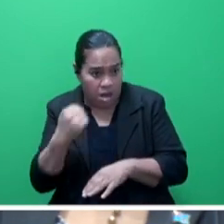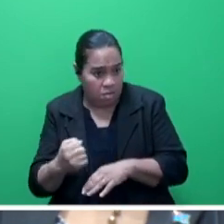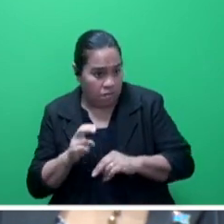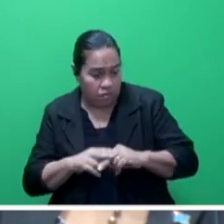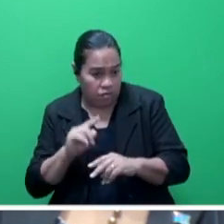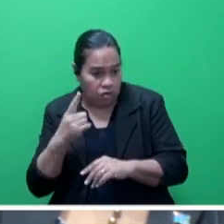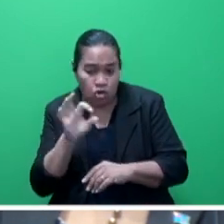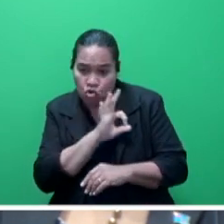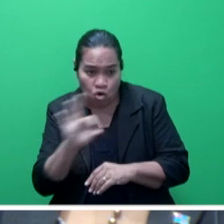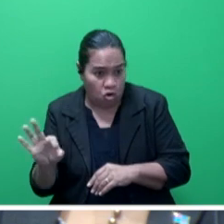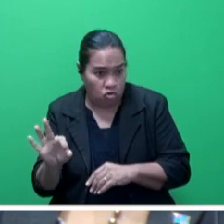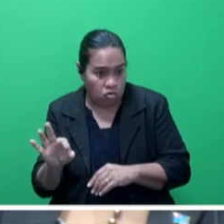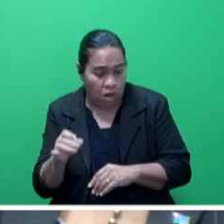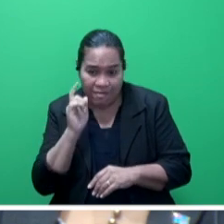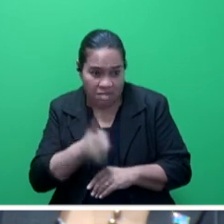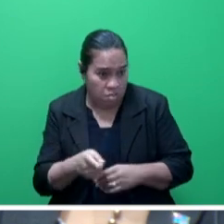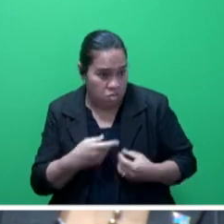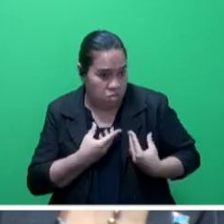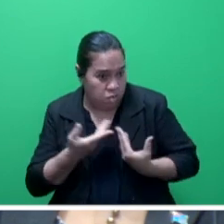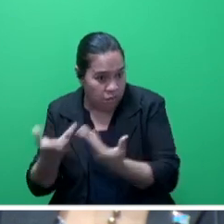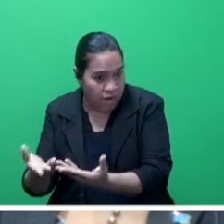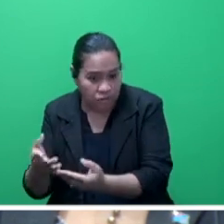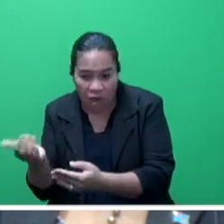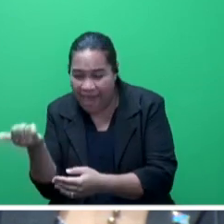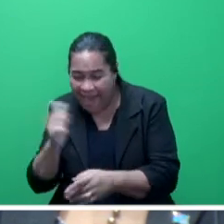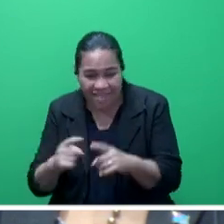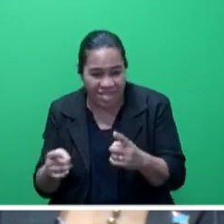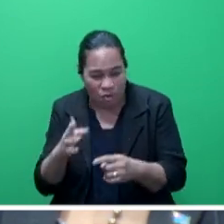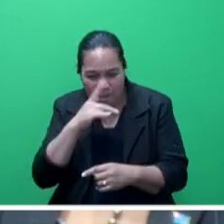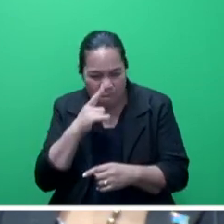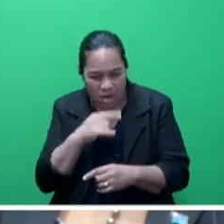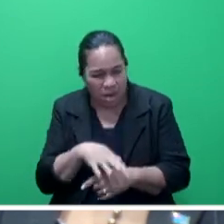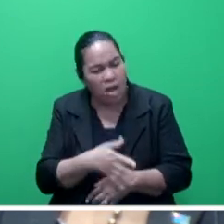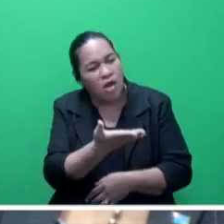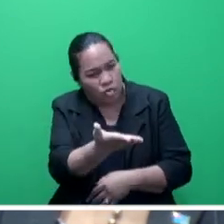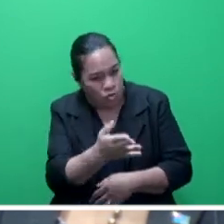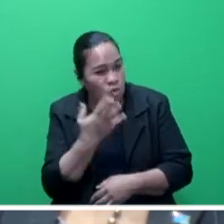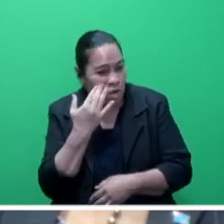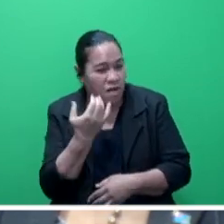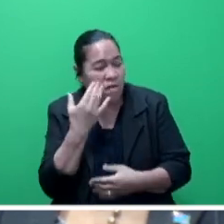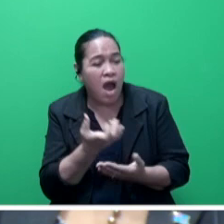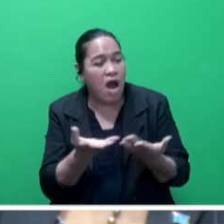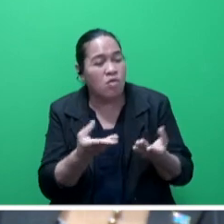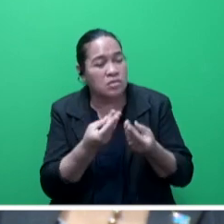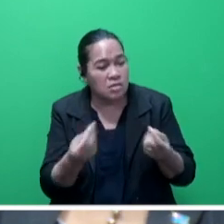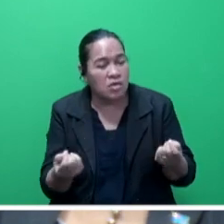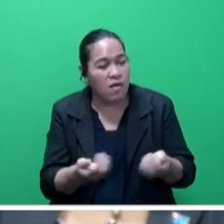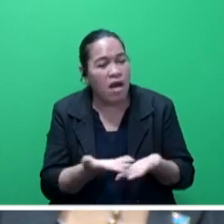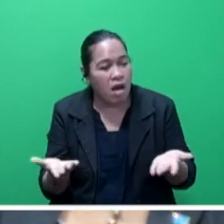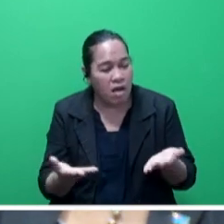not provide anything for our people and let them find a solution for themselves, Honourable